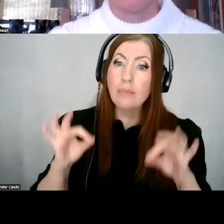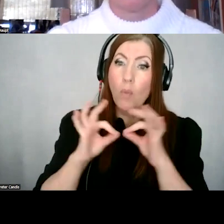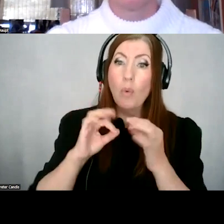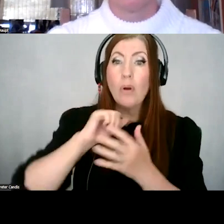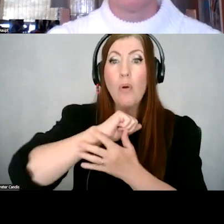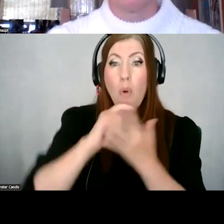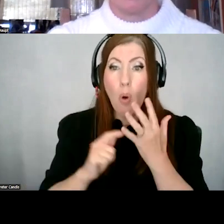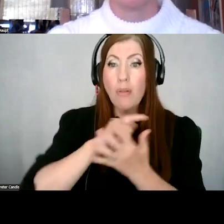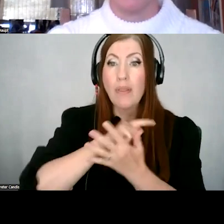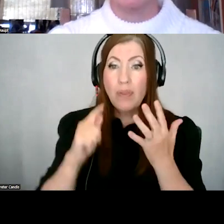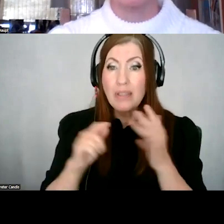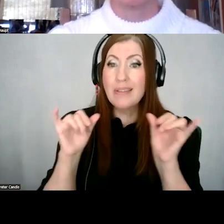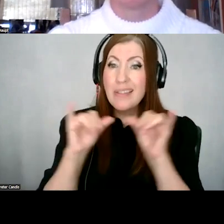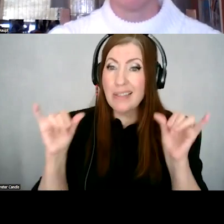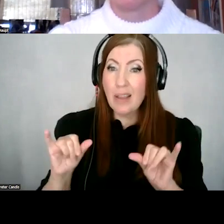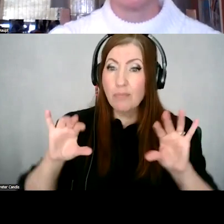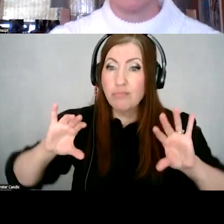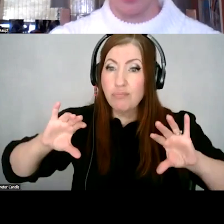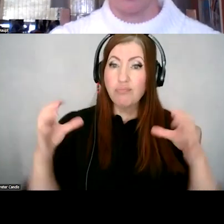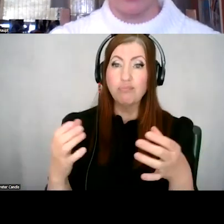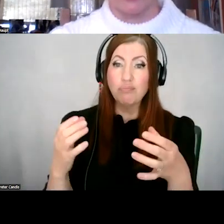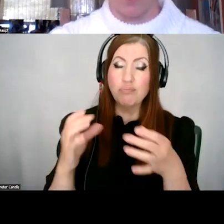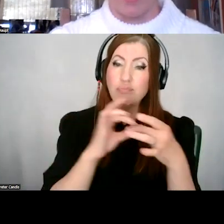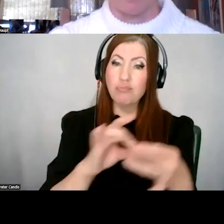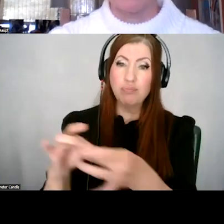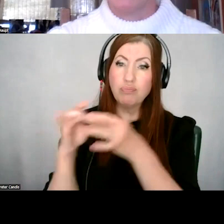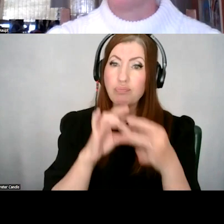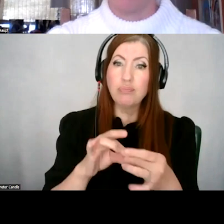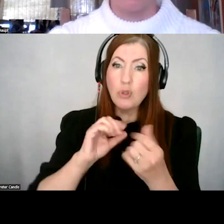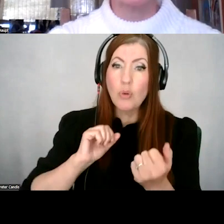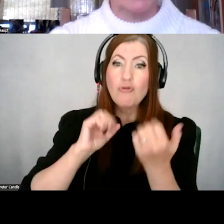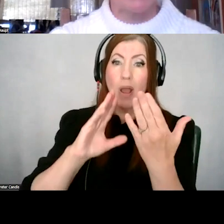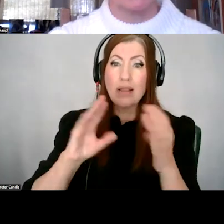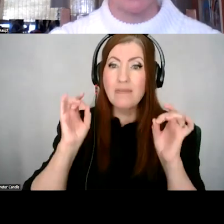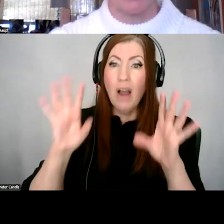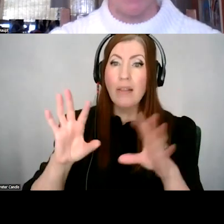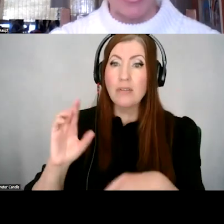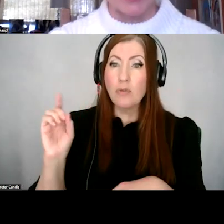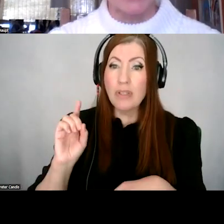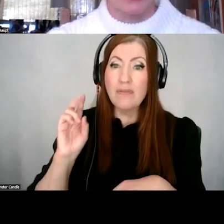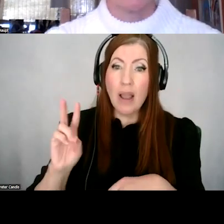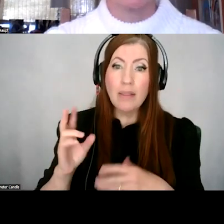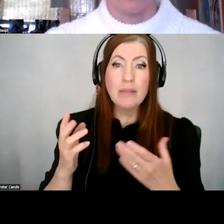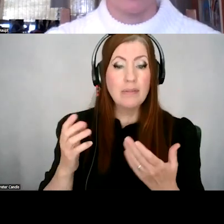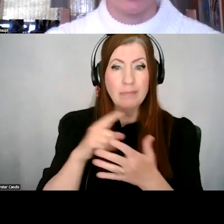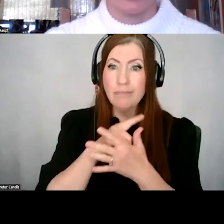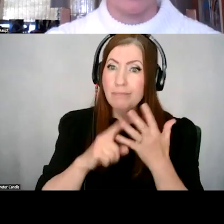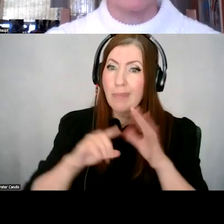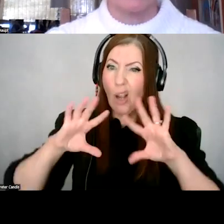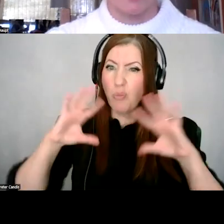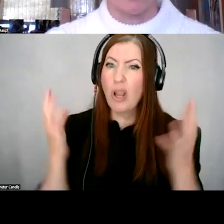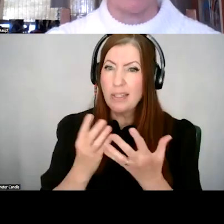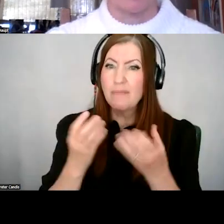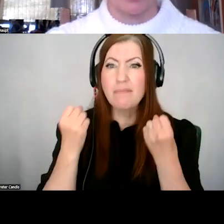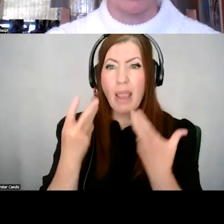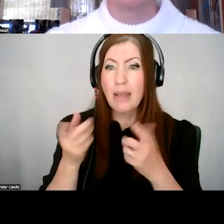together to address violence in a comprehensive way. And there are all types of different violence. So it